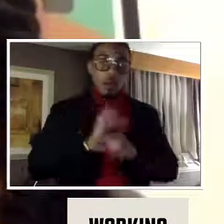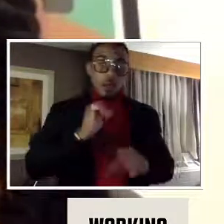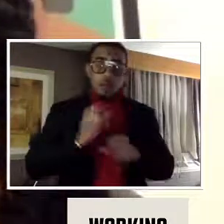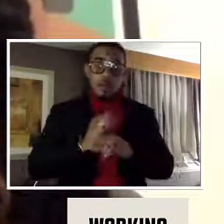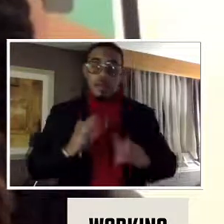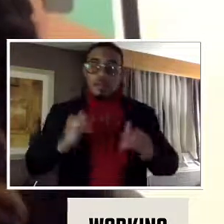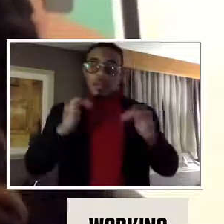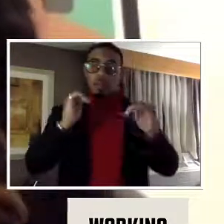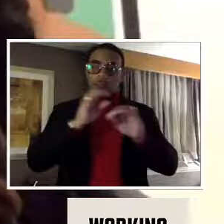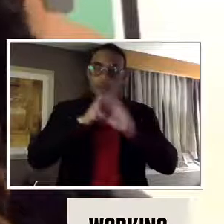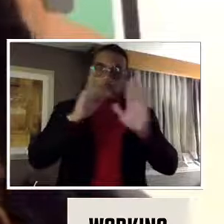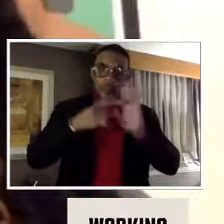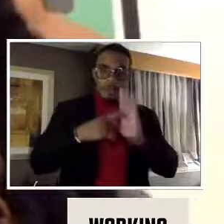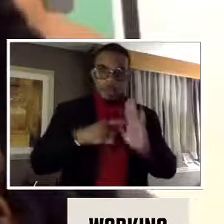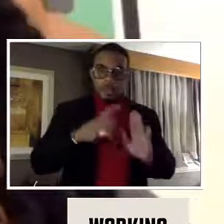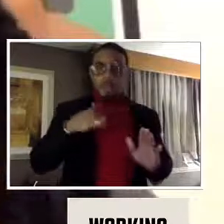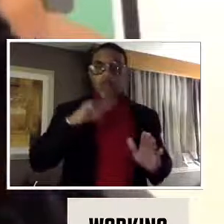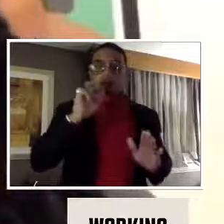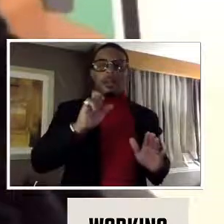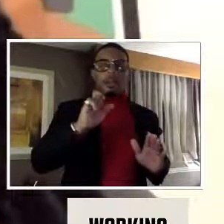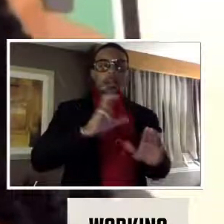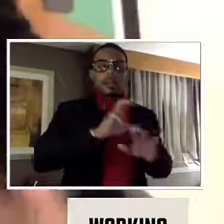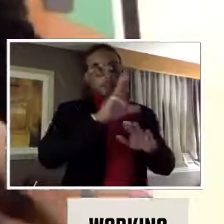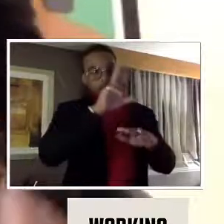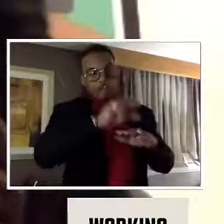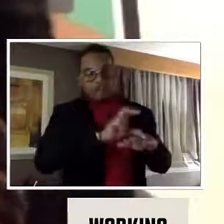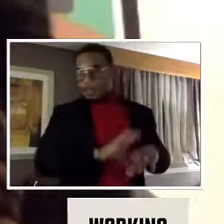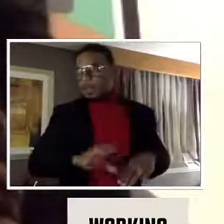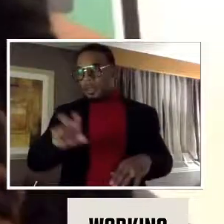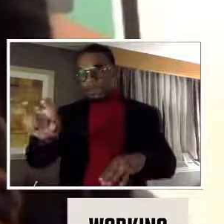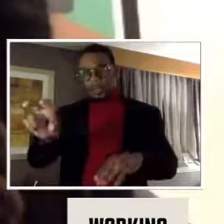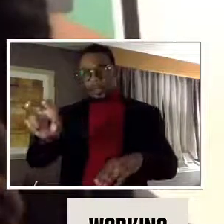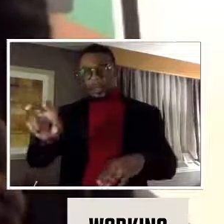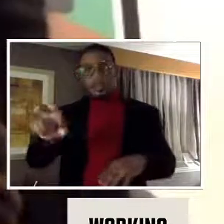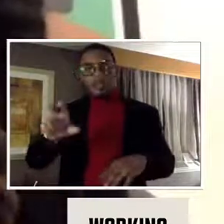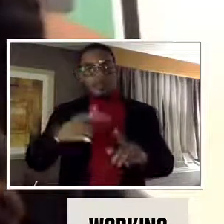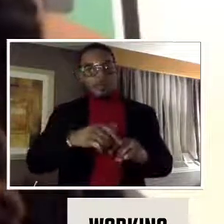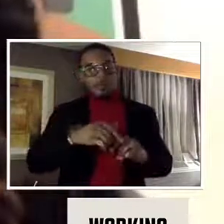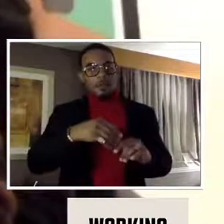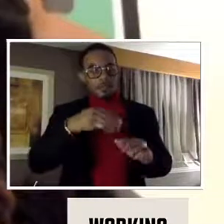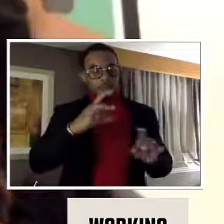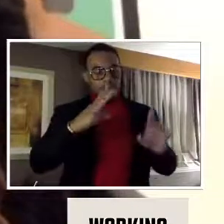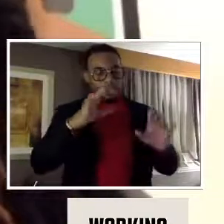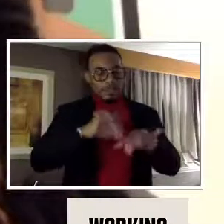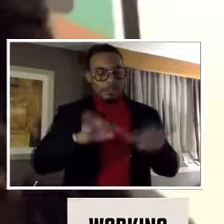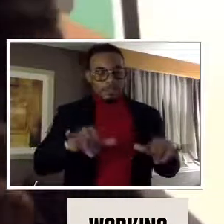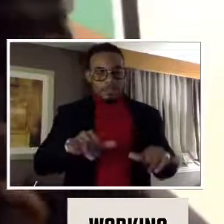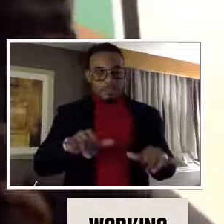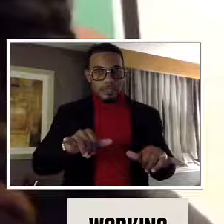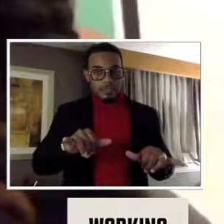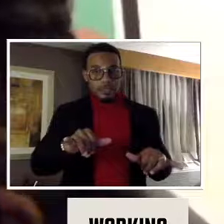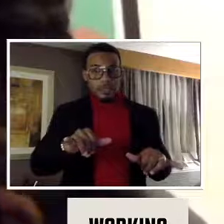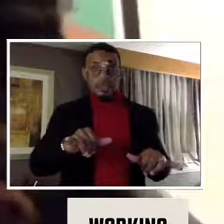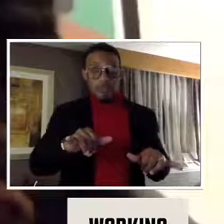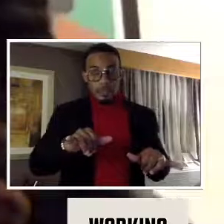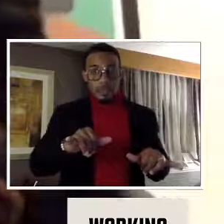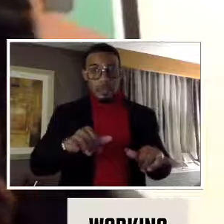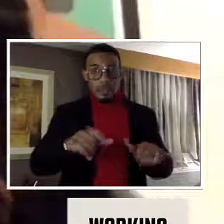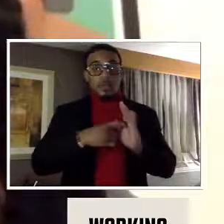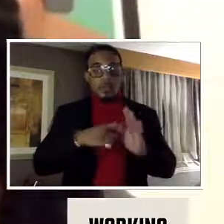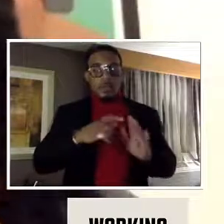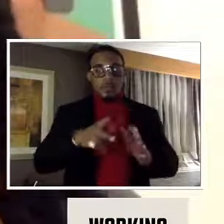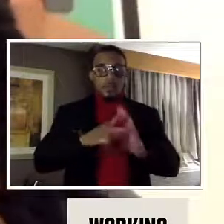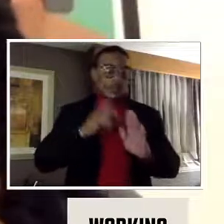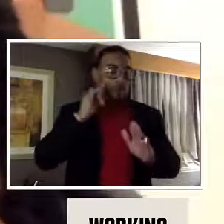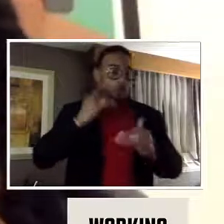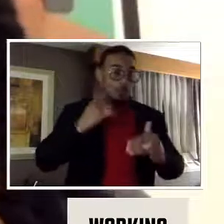to lift up a clear demand that we must divest and then defund from these violent systems. The BREATHE Act is a policy of the Movement for